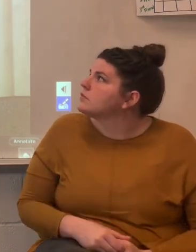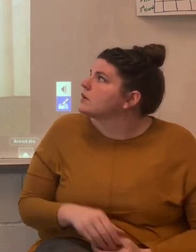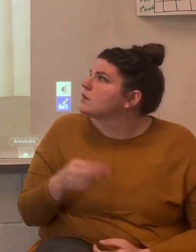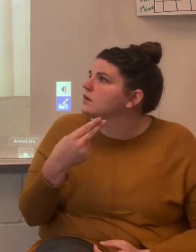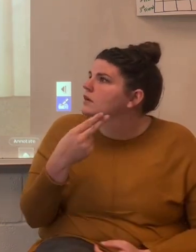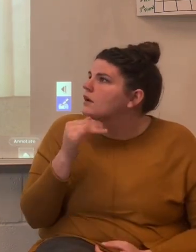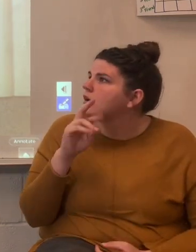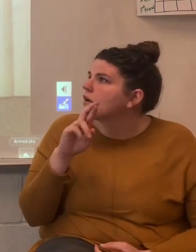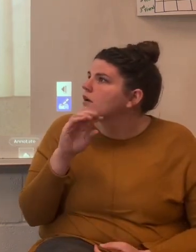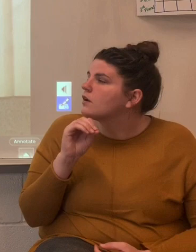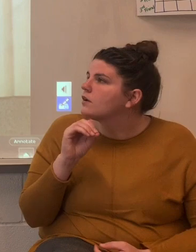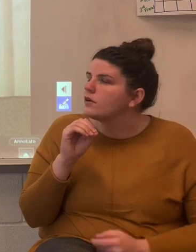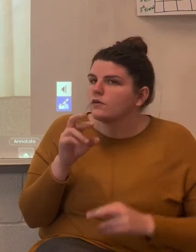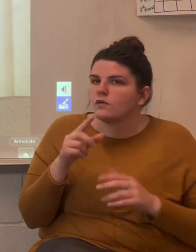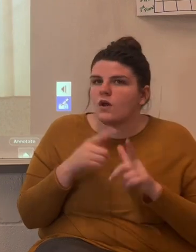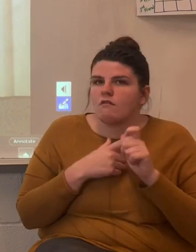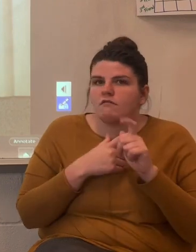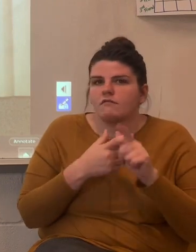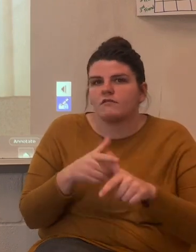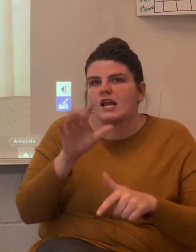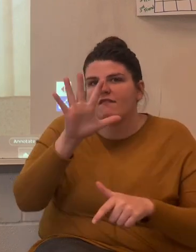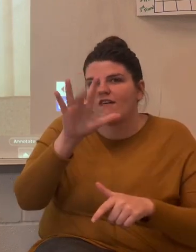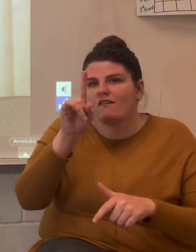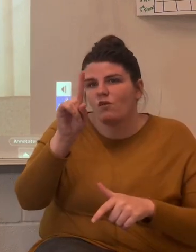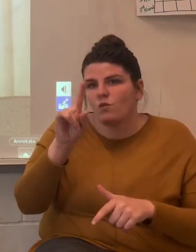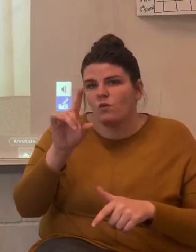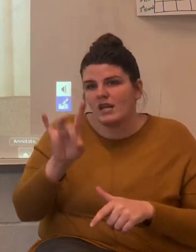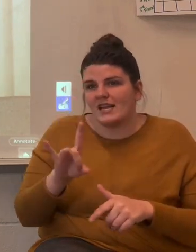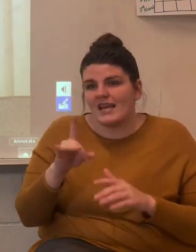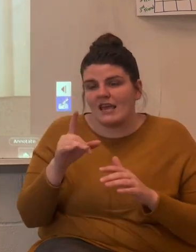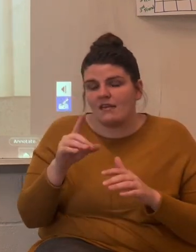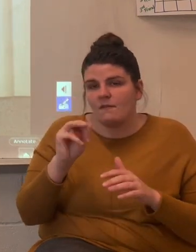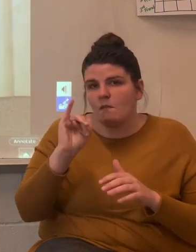Hiro, ran 5 1/8 miles each